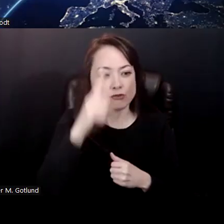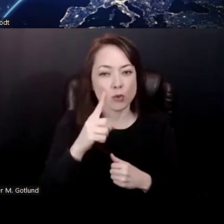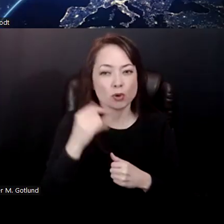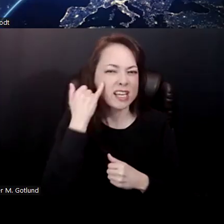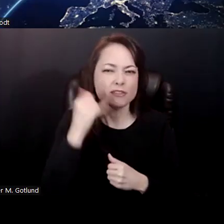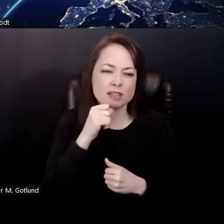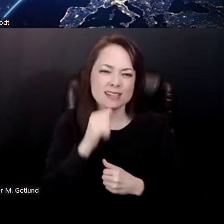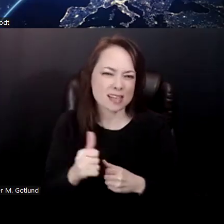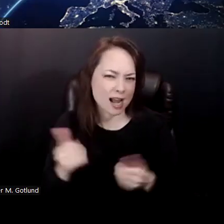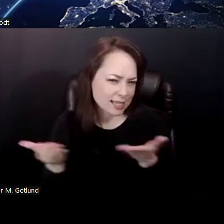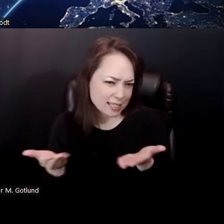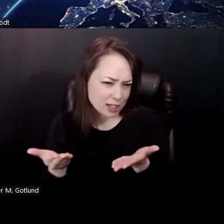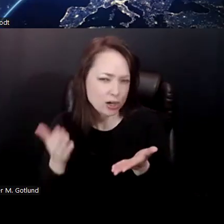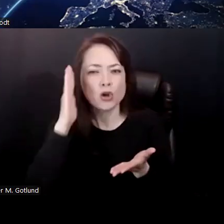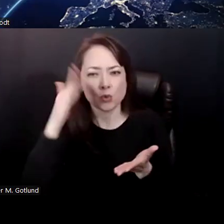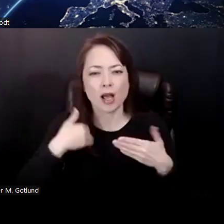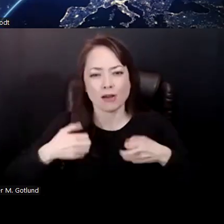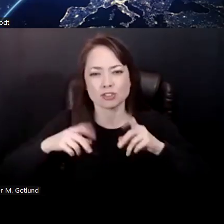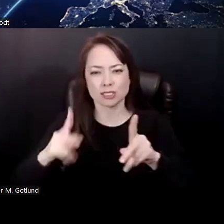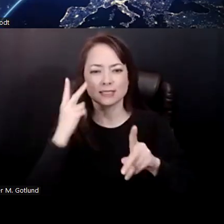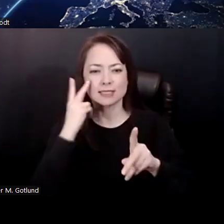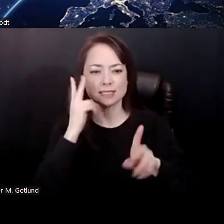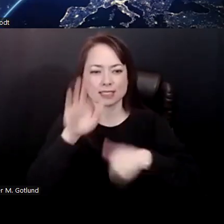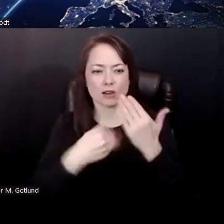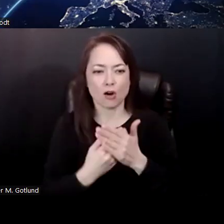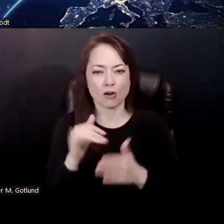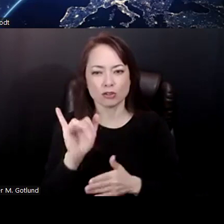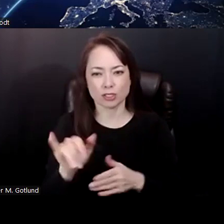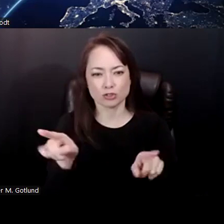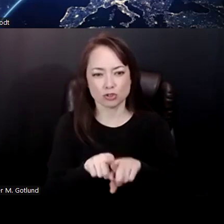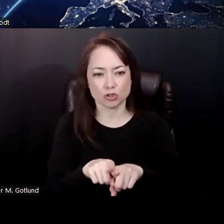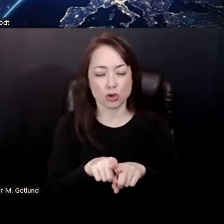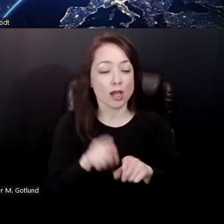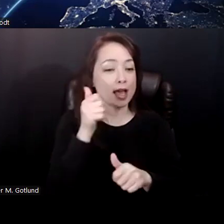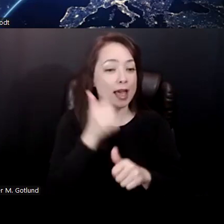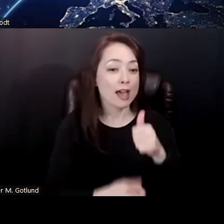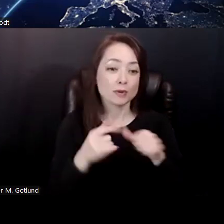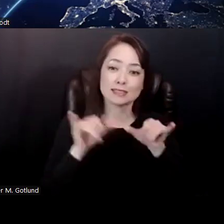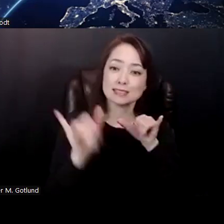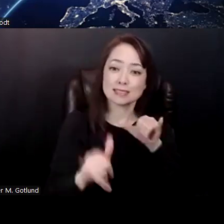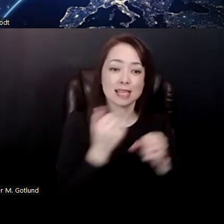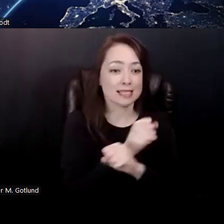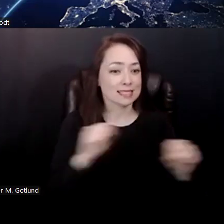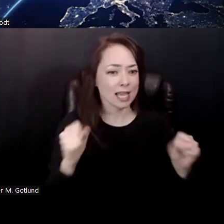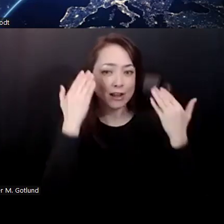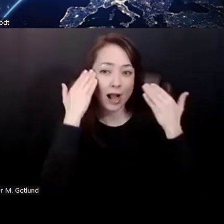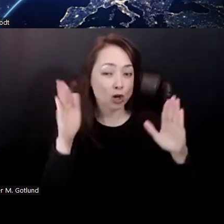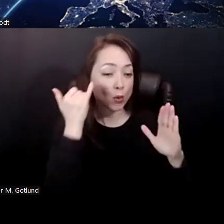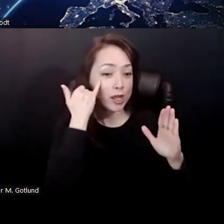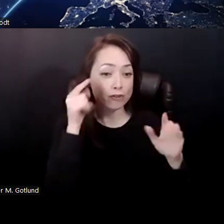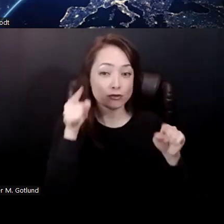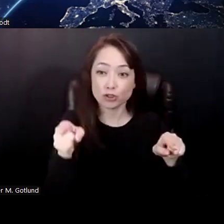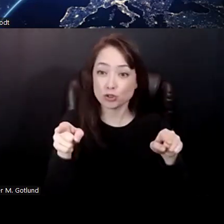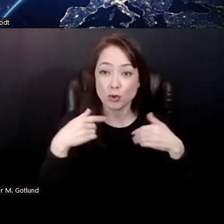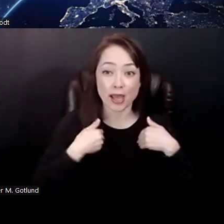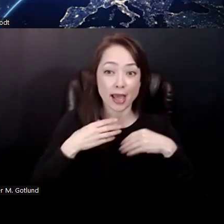you'll have a chance to see all that as well. All right. Well, everybody stay safe. I mean, I don't know what you're getting up there, but I'm barely getting anything